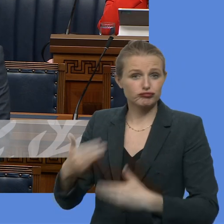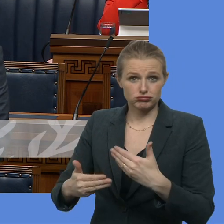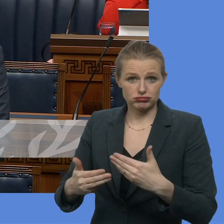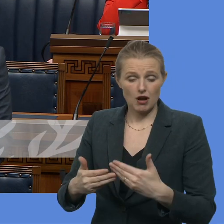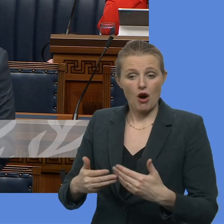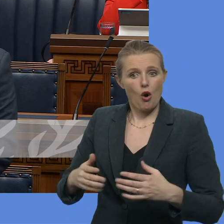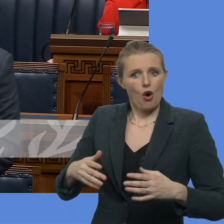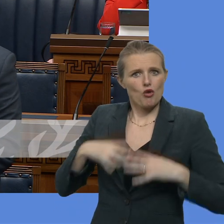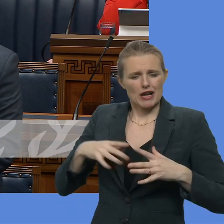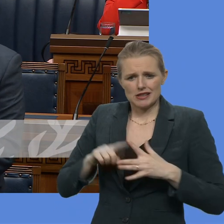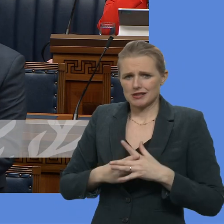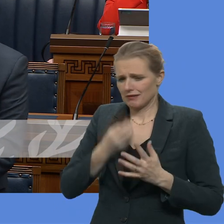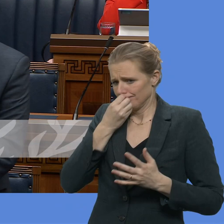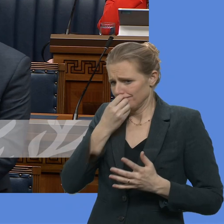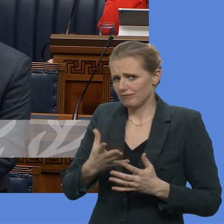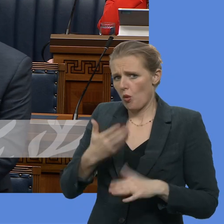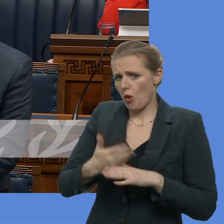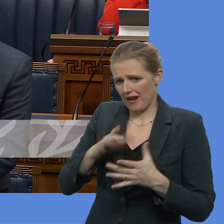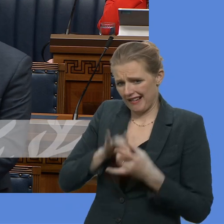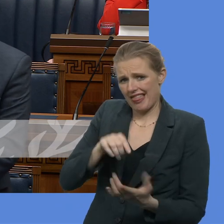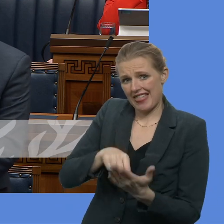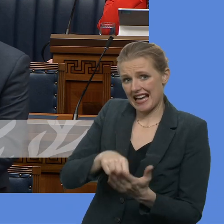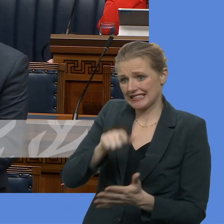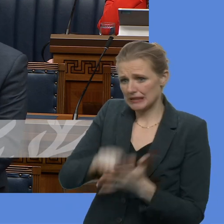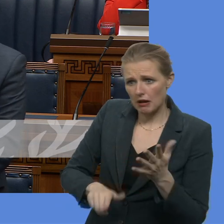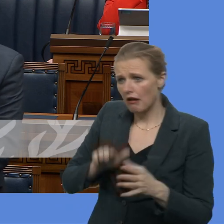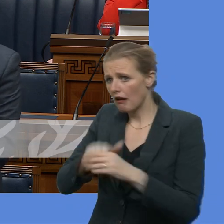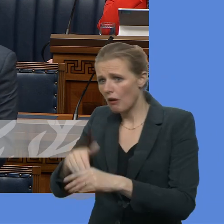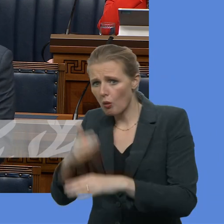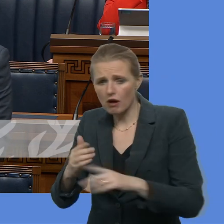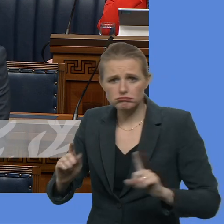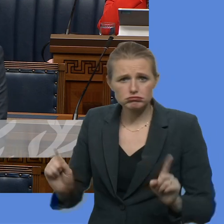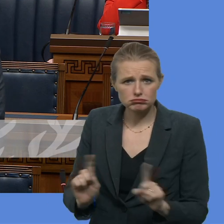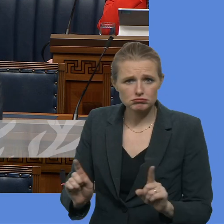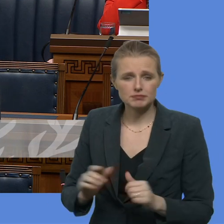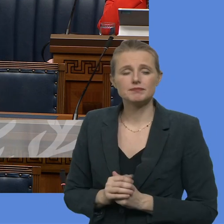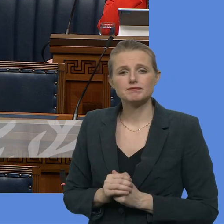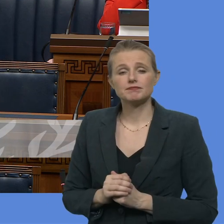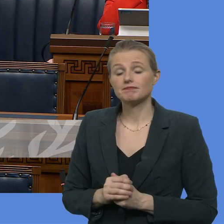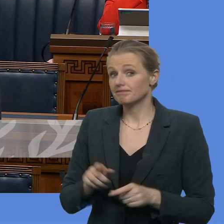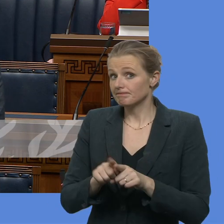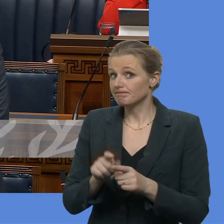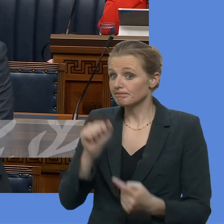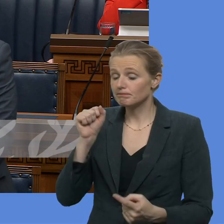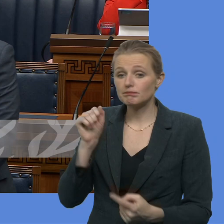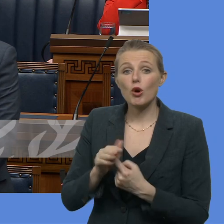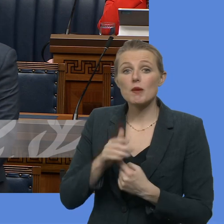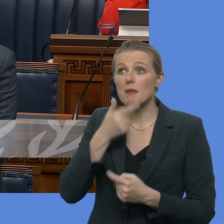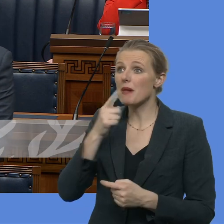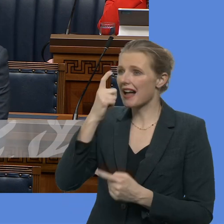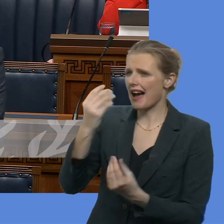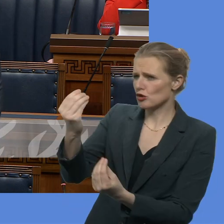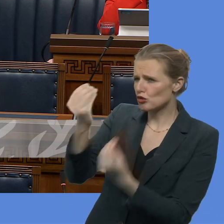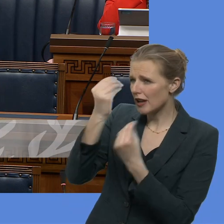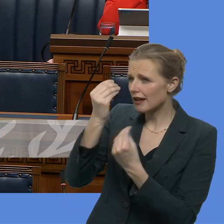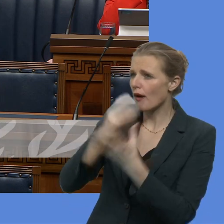has already been done in that regard. I think it's also important that people have access to training and the skills that